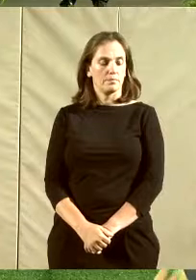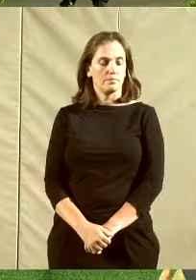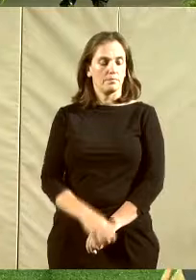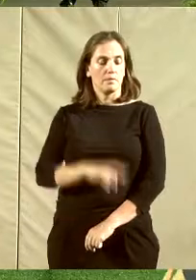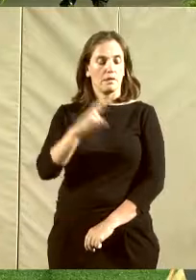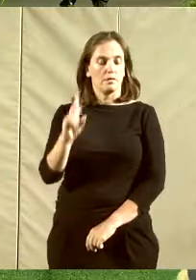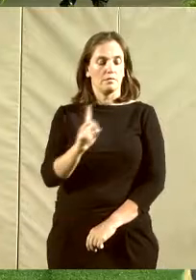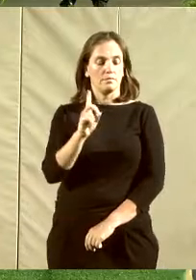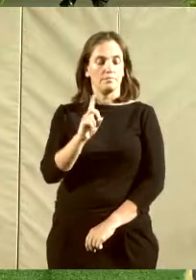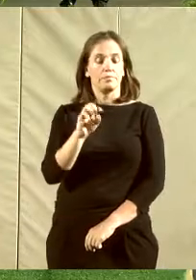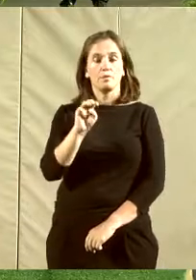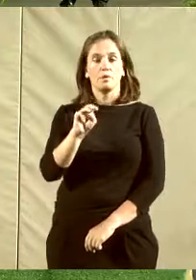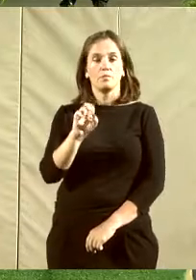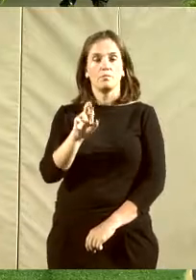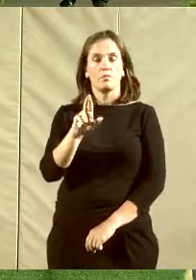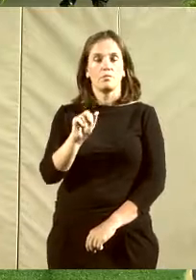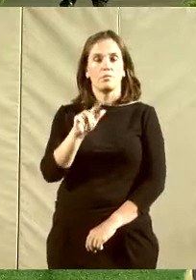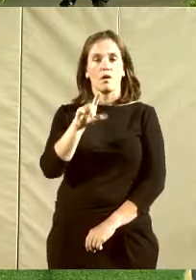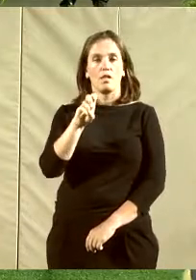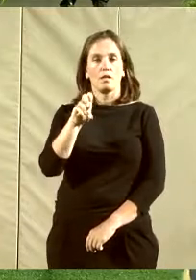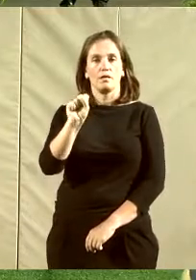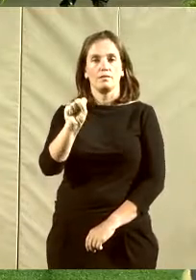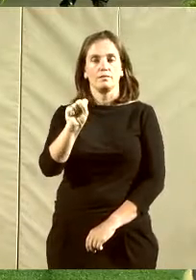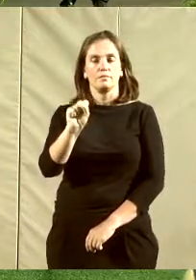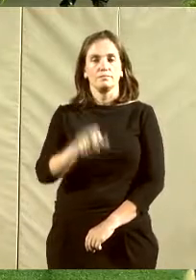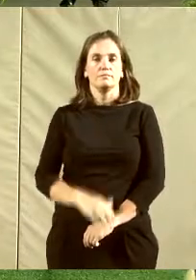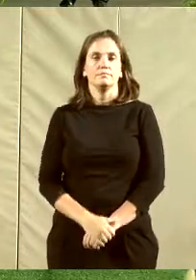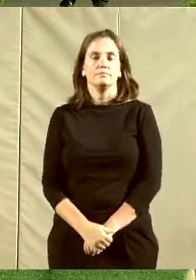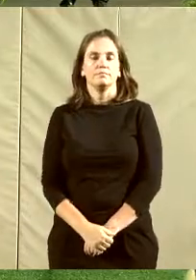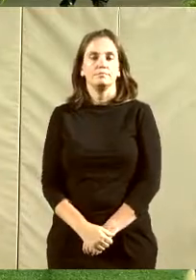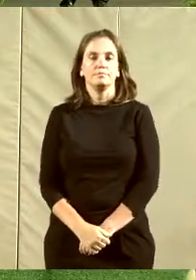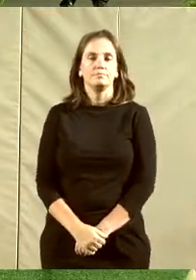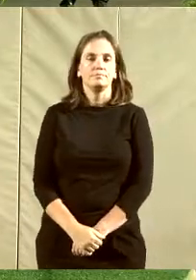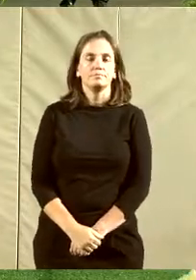Damaris Yohaira Morales.